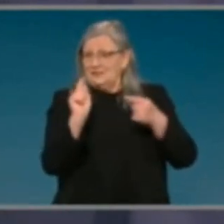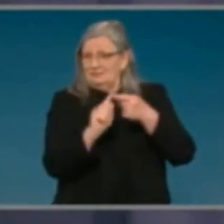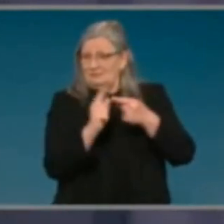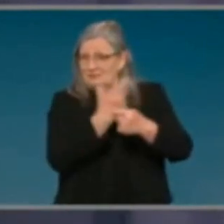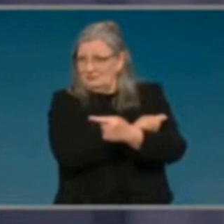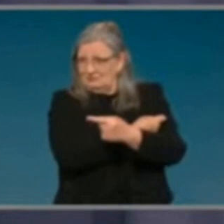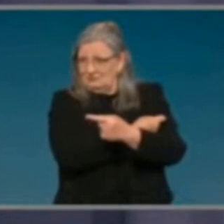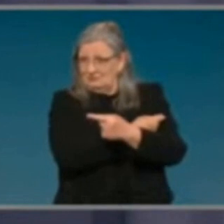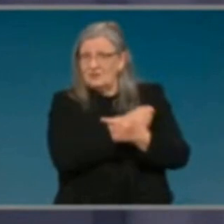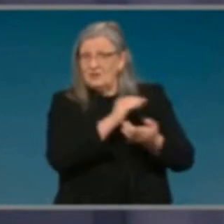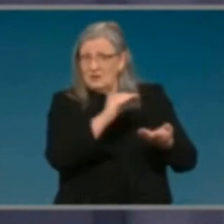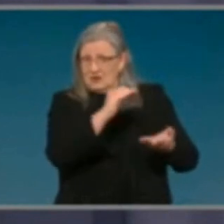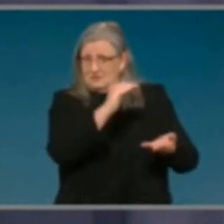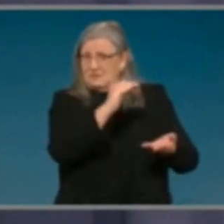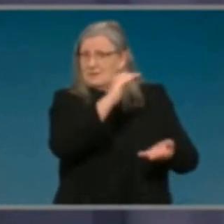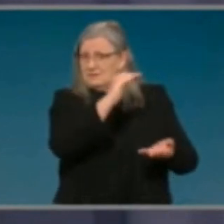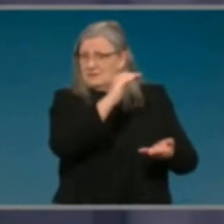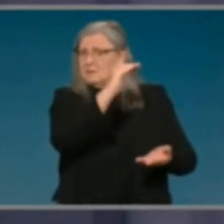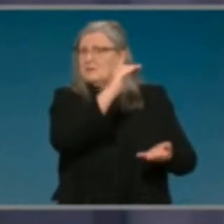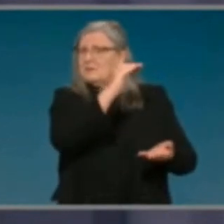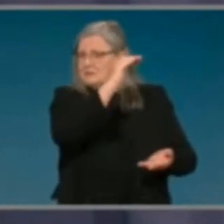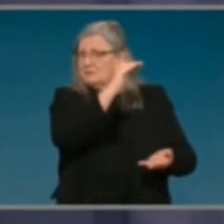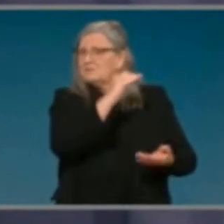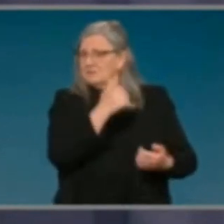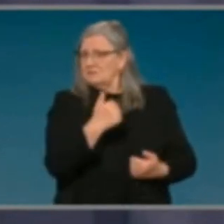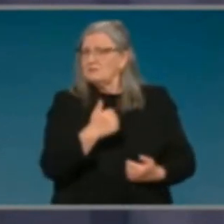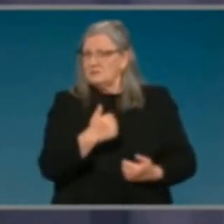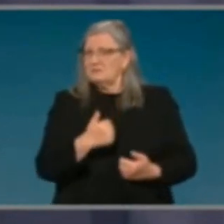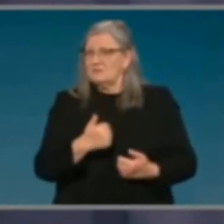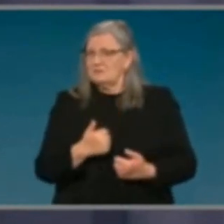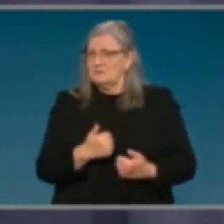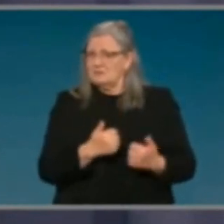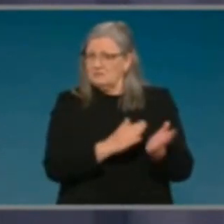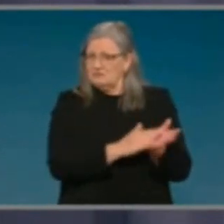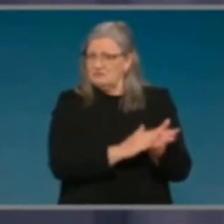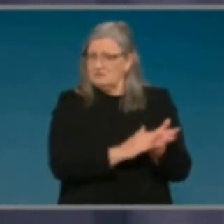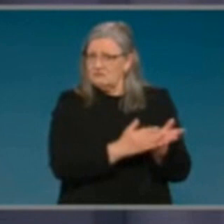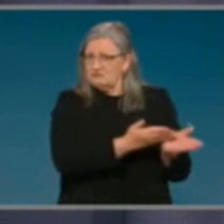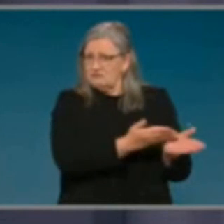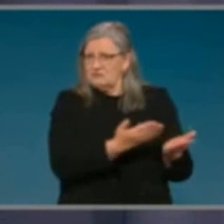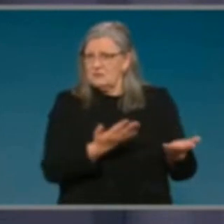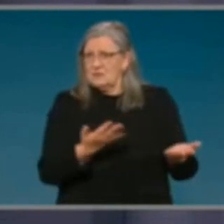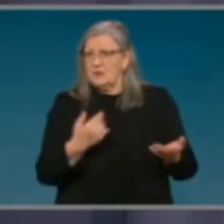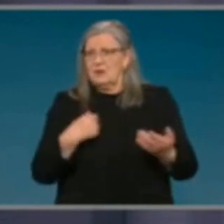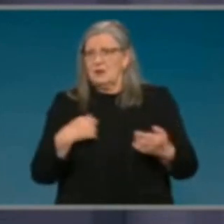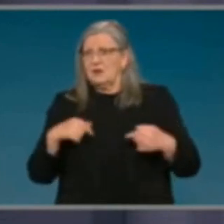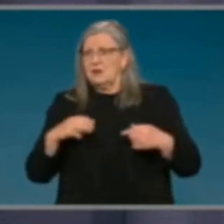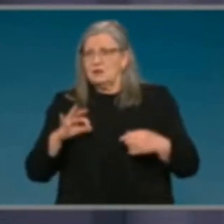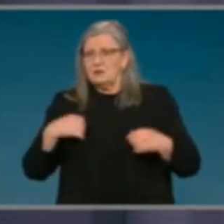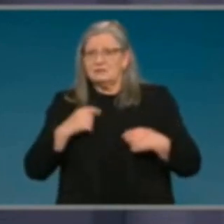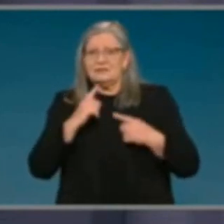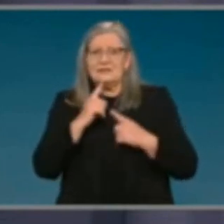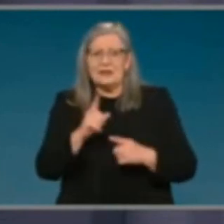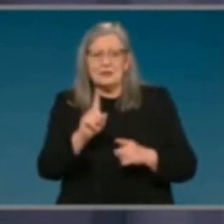rates increase, and so I won't seek to provide advice to the states. They've all committed to the national